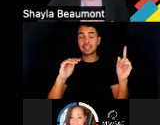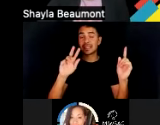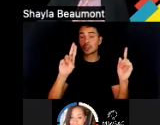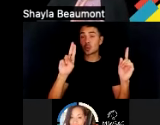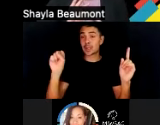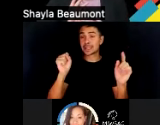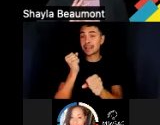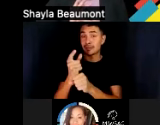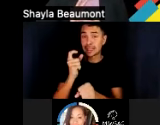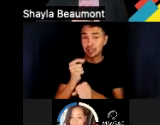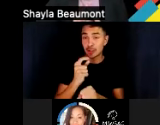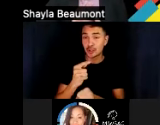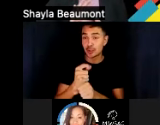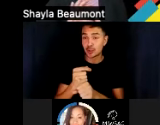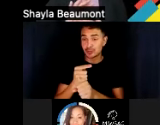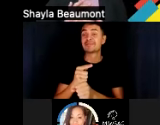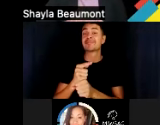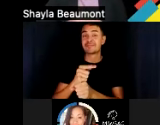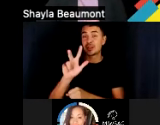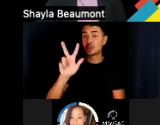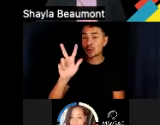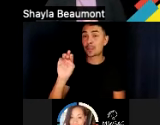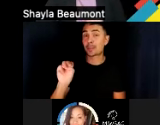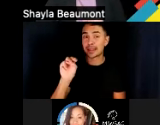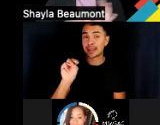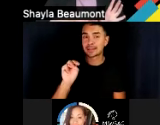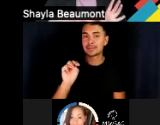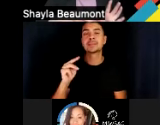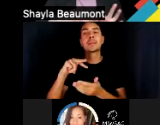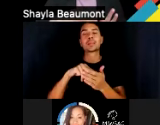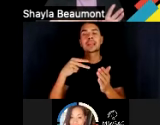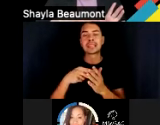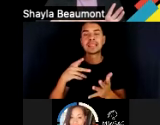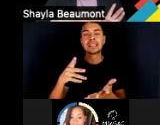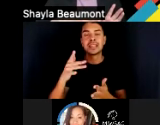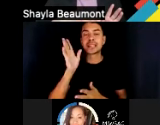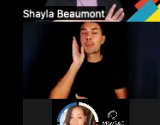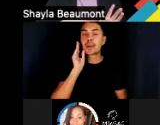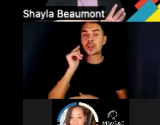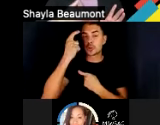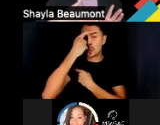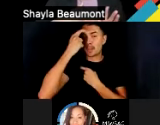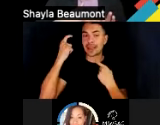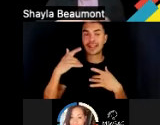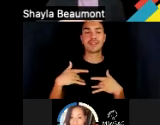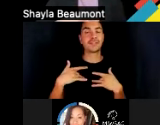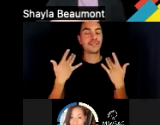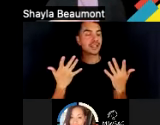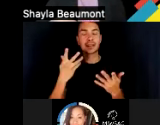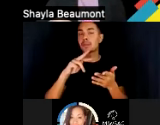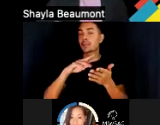a response to experiencing a traumatic event, may include re-experiencing the traumatic event, flashbacks,